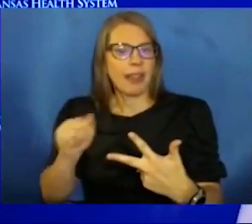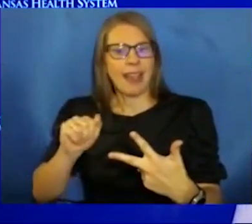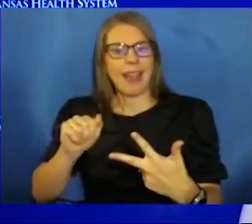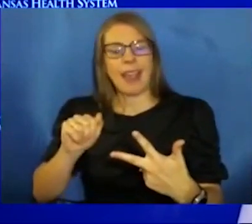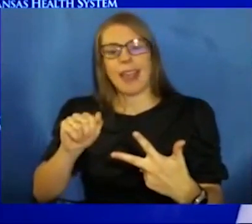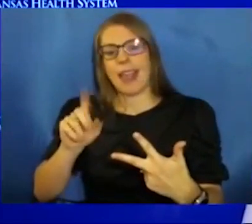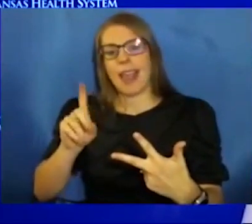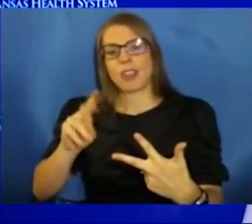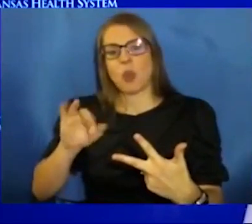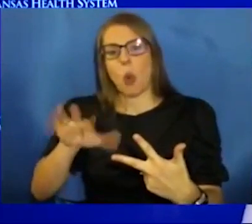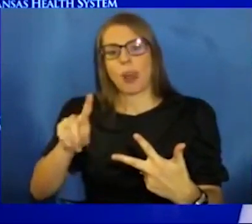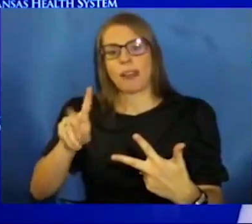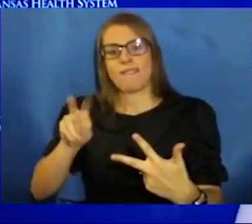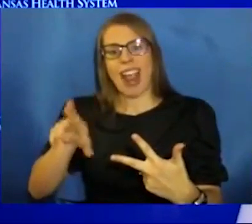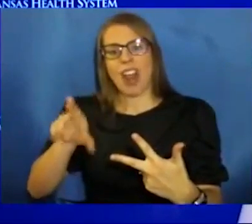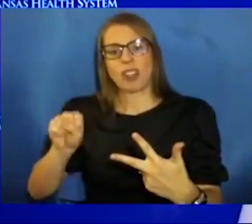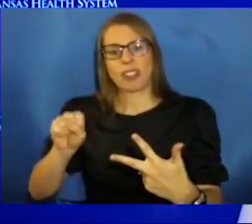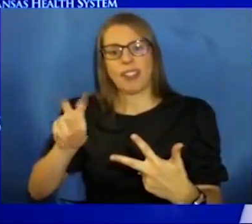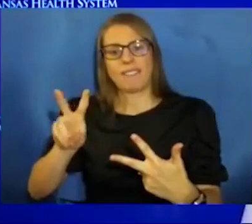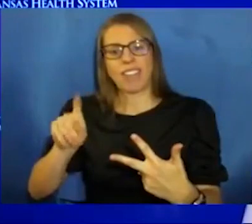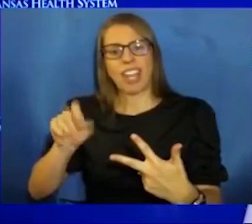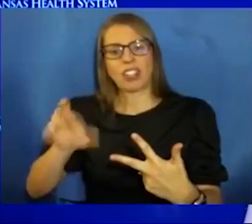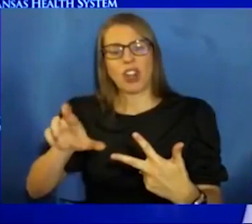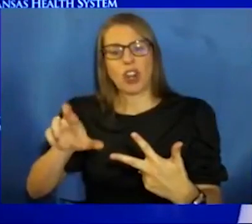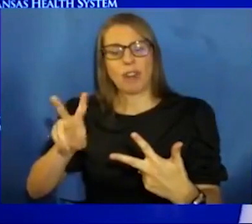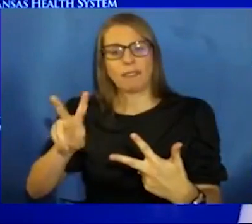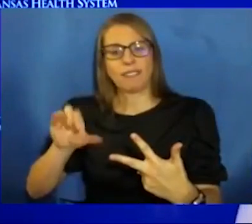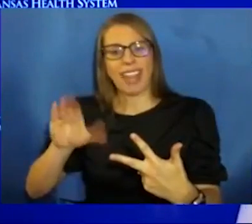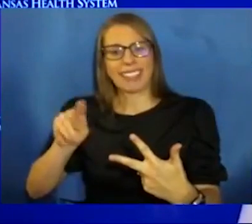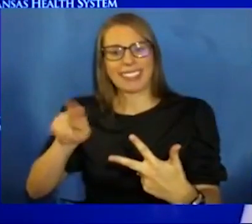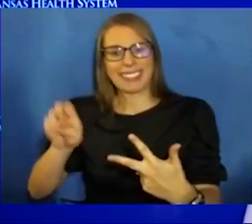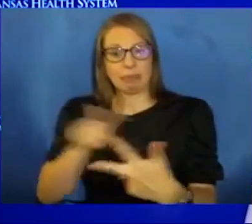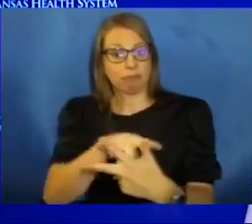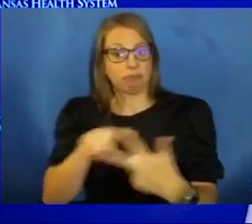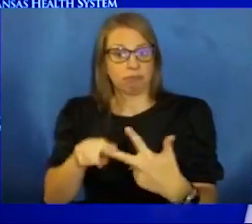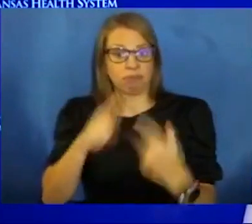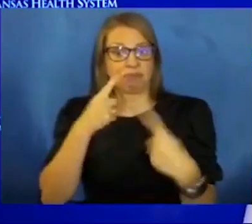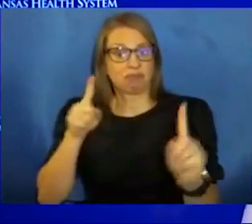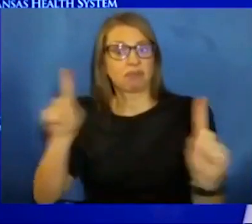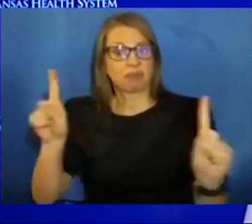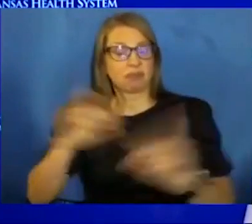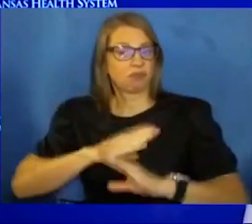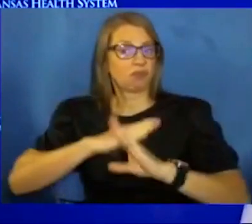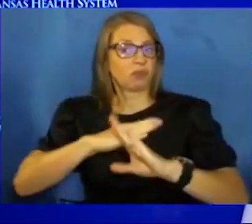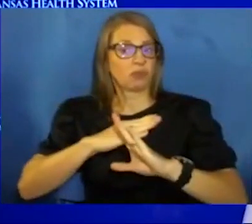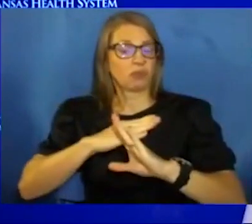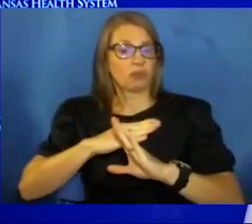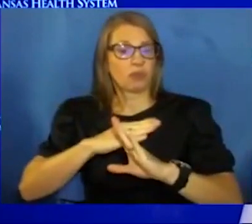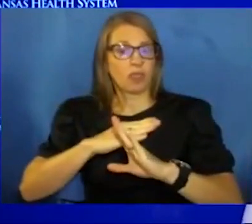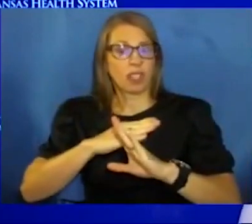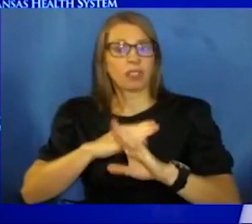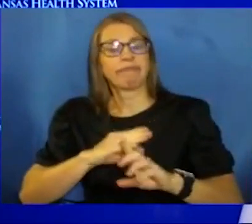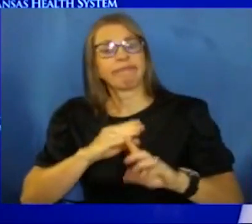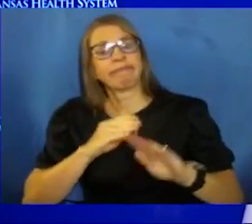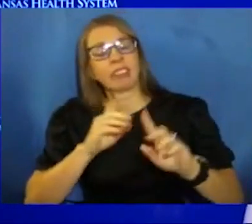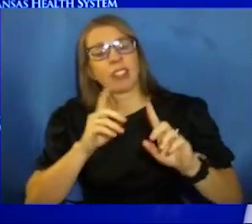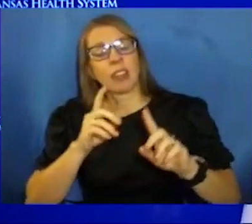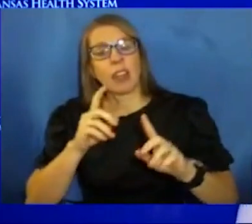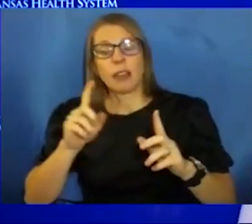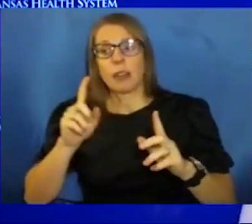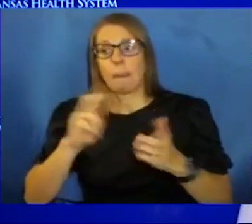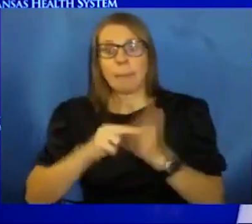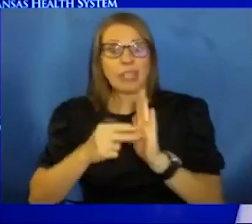all look to continue to give very good efficacy in protecting you from going to the hospital from severe disease and death. So right